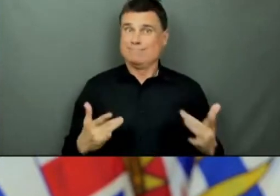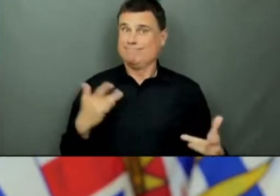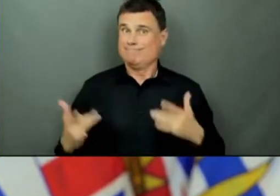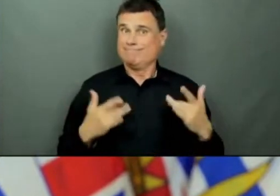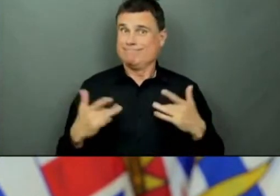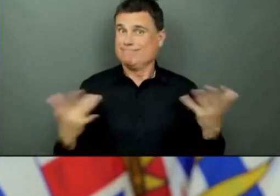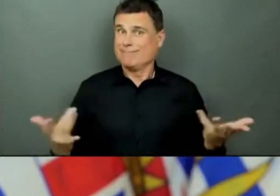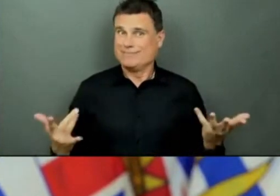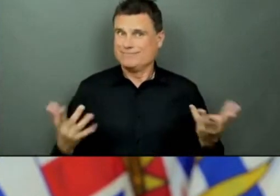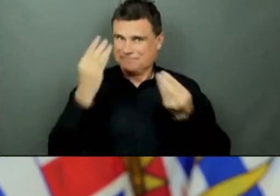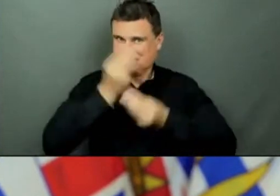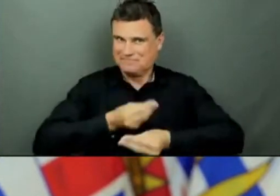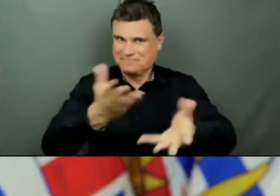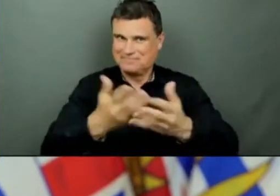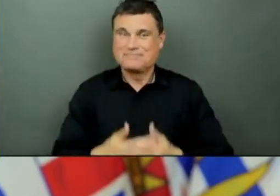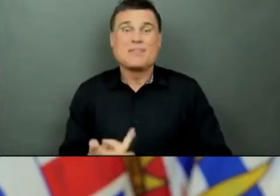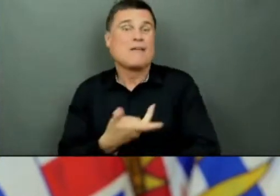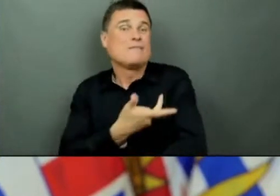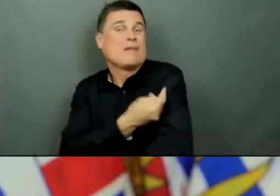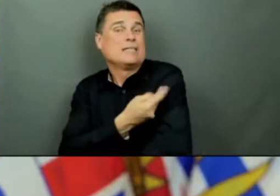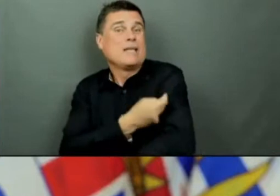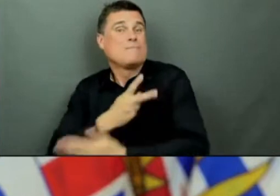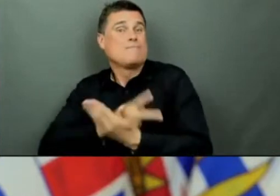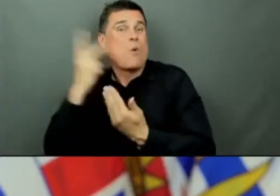our immunization program, and we've delivered